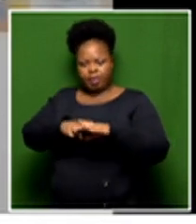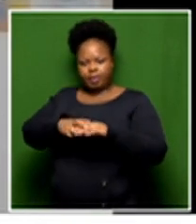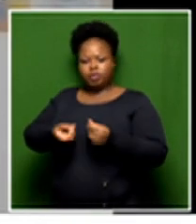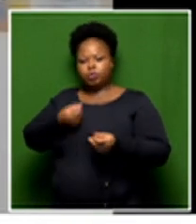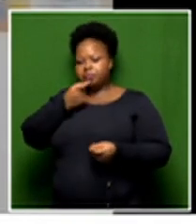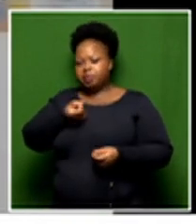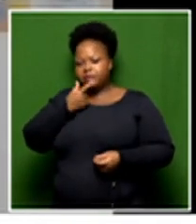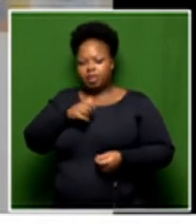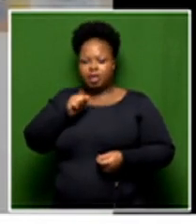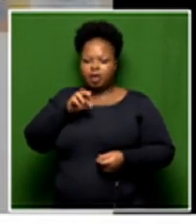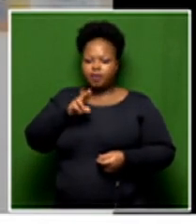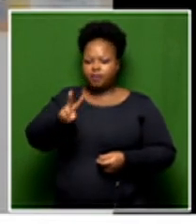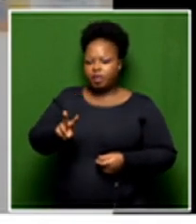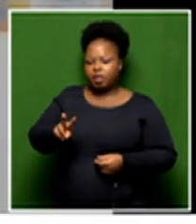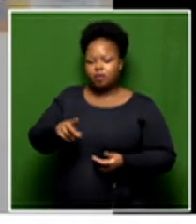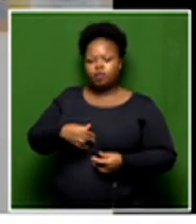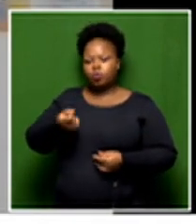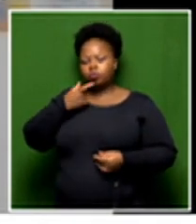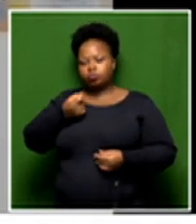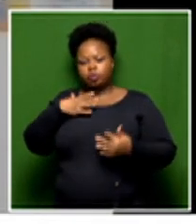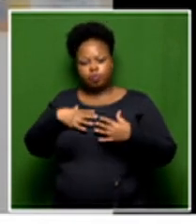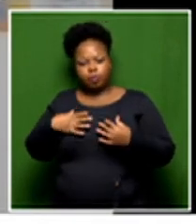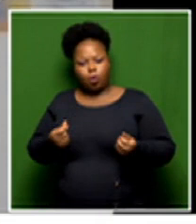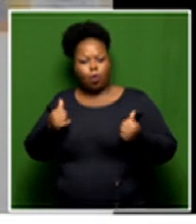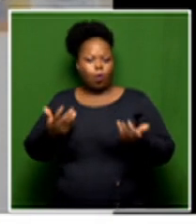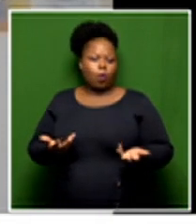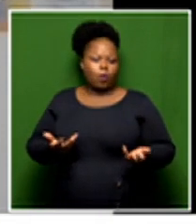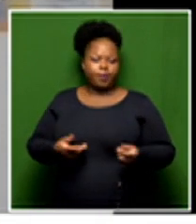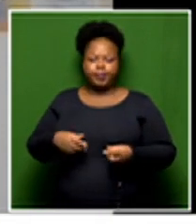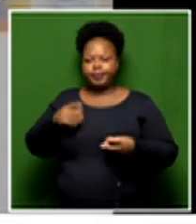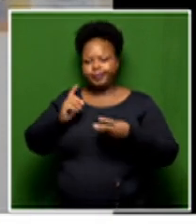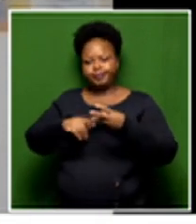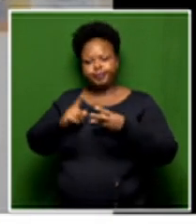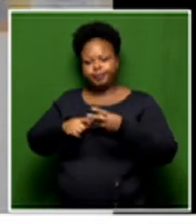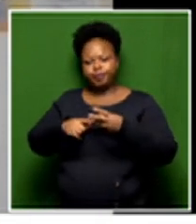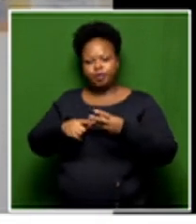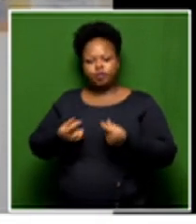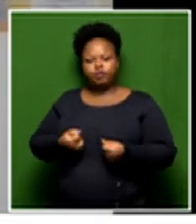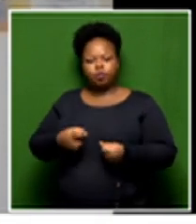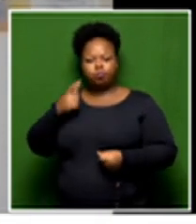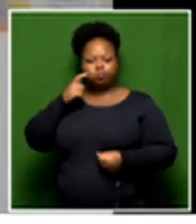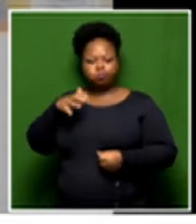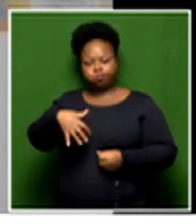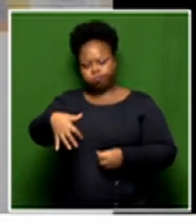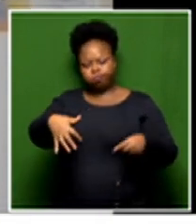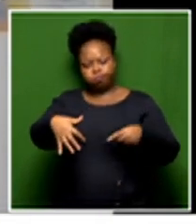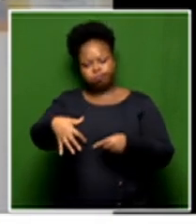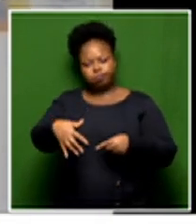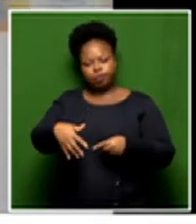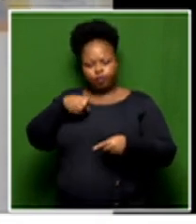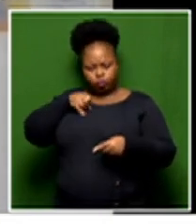take, whether it's antiretroviral therapy for treatment or whether it's infant prophylaxis to